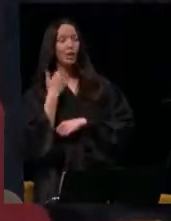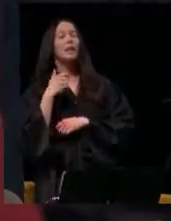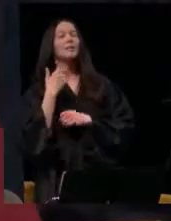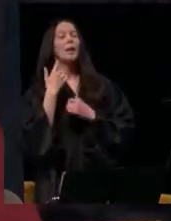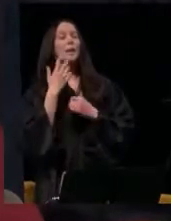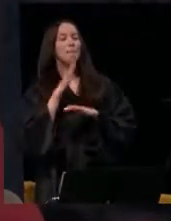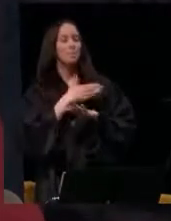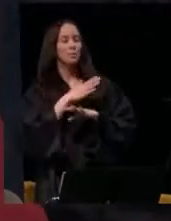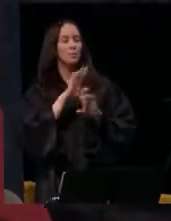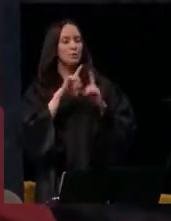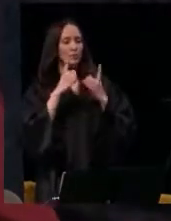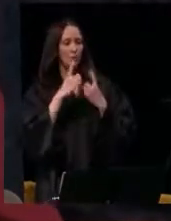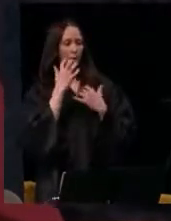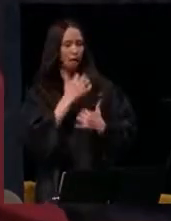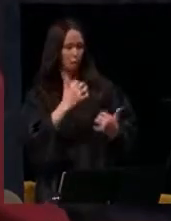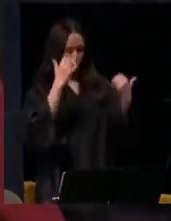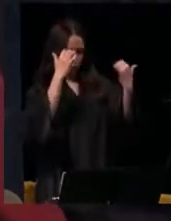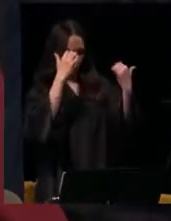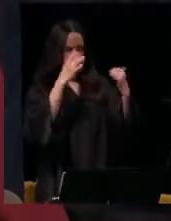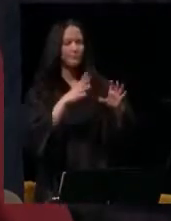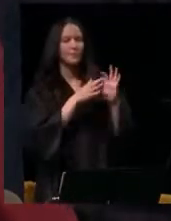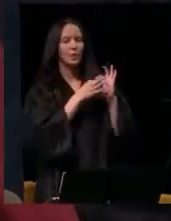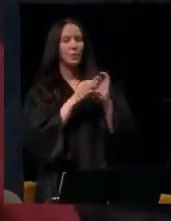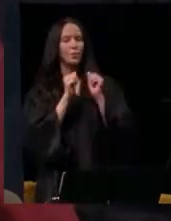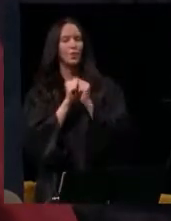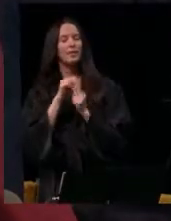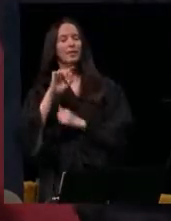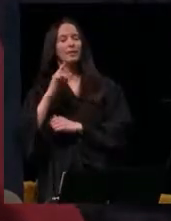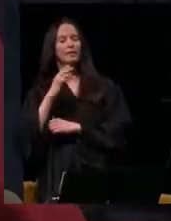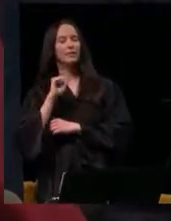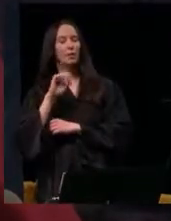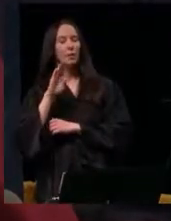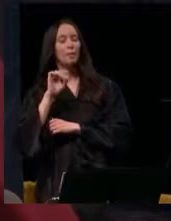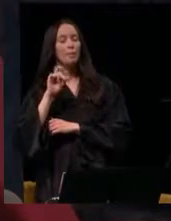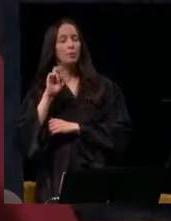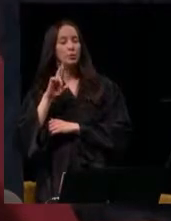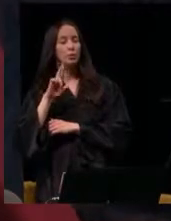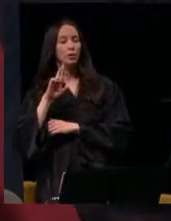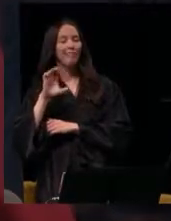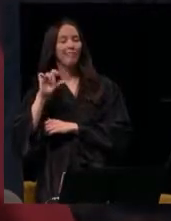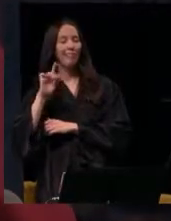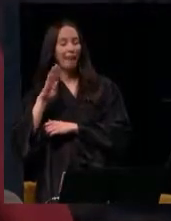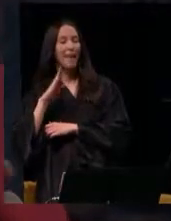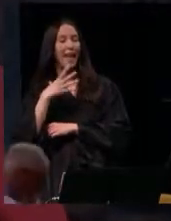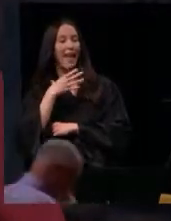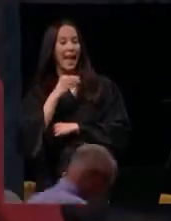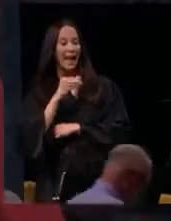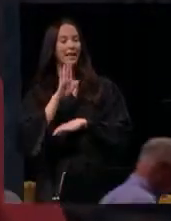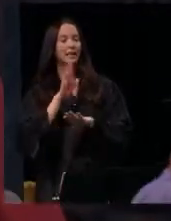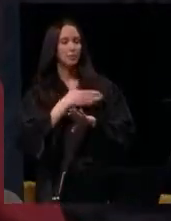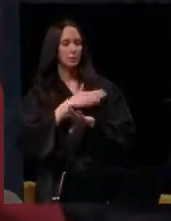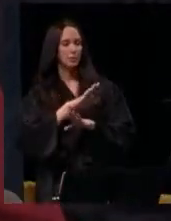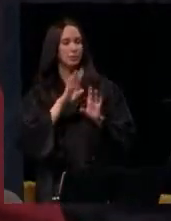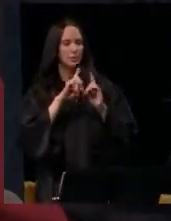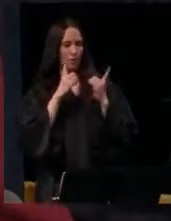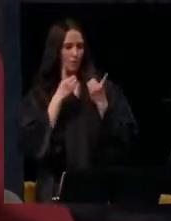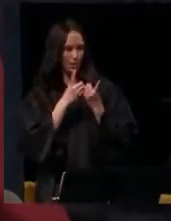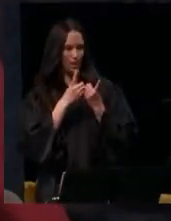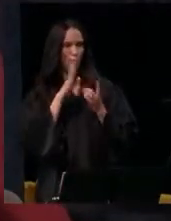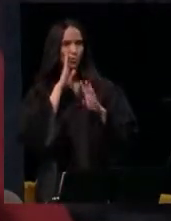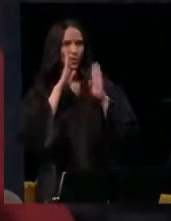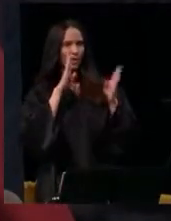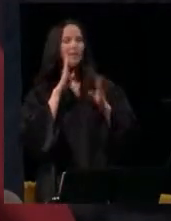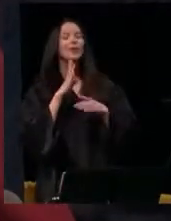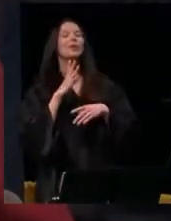This project was funded in partnership with the Davies Booster Club and Davies Music Department, with lyrics created by our own Davies